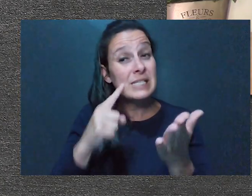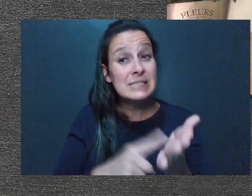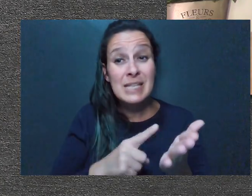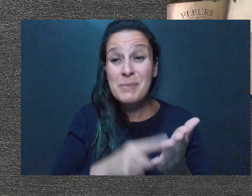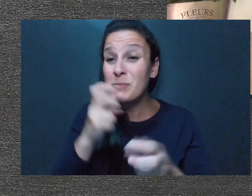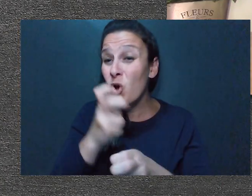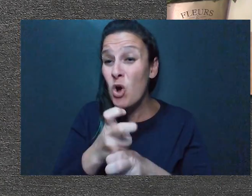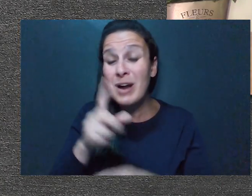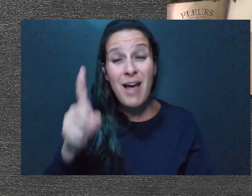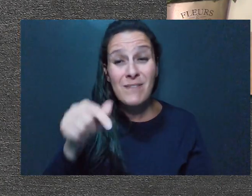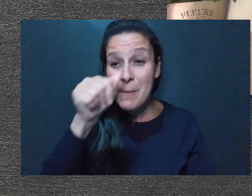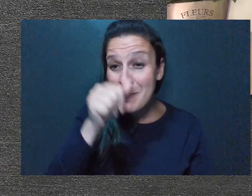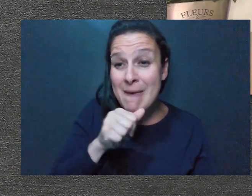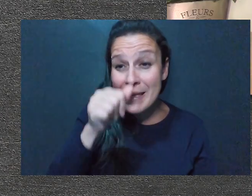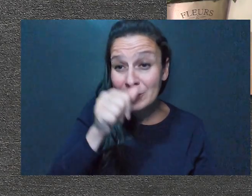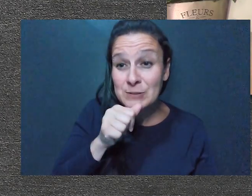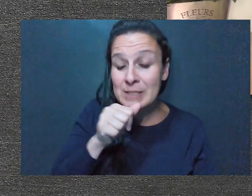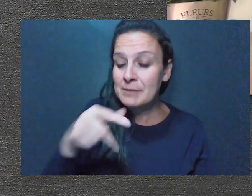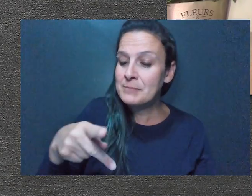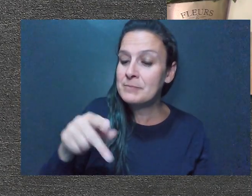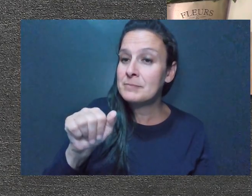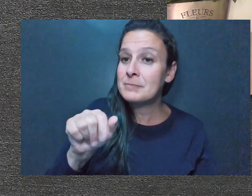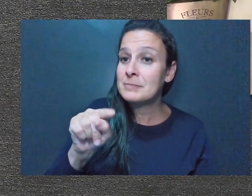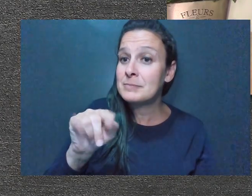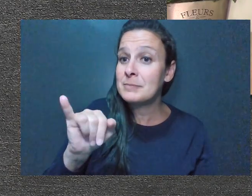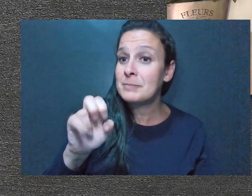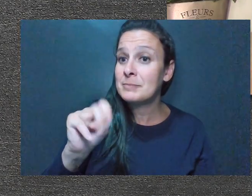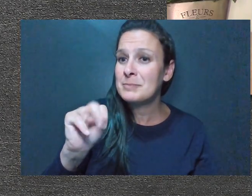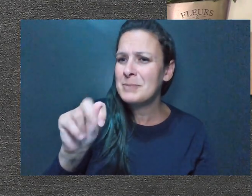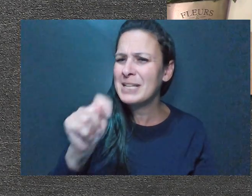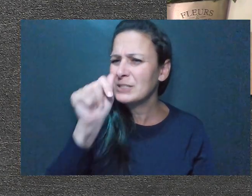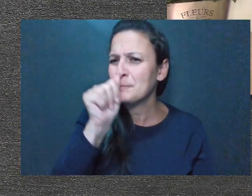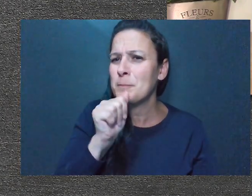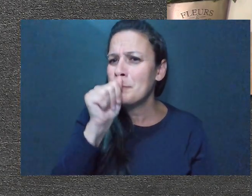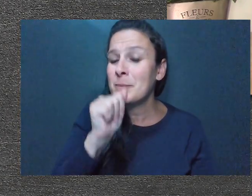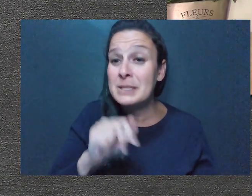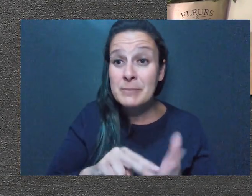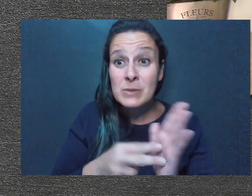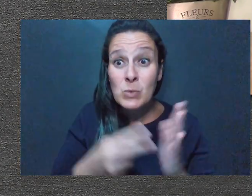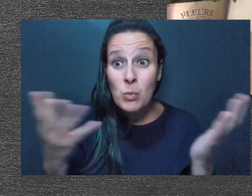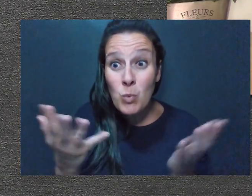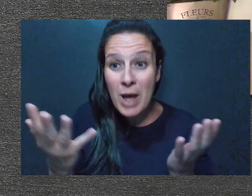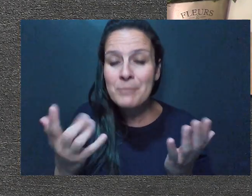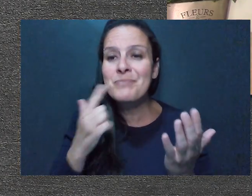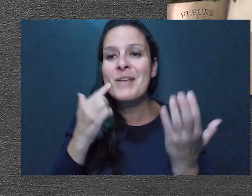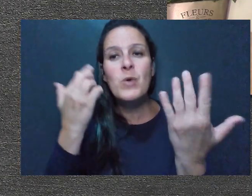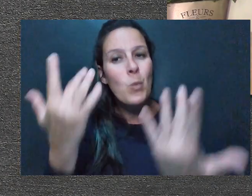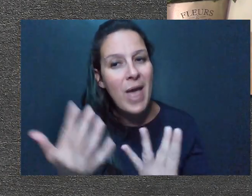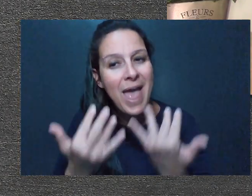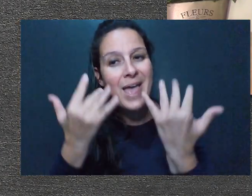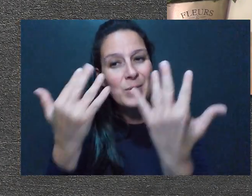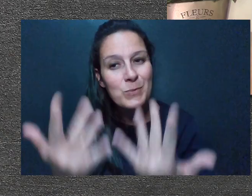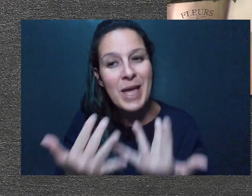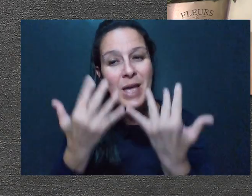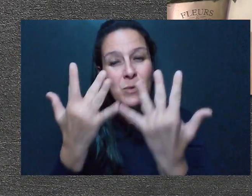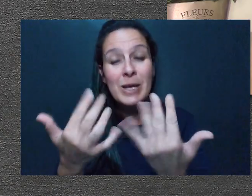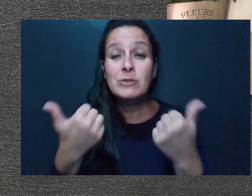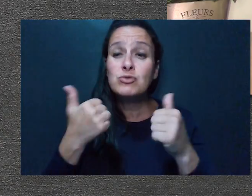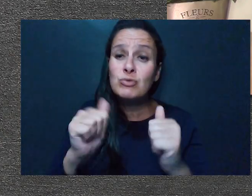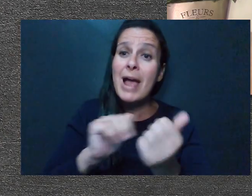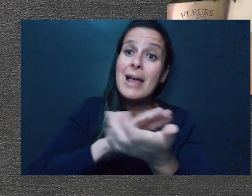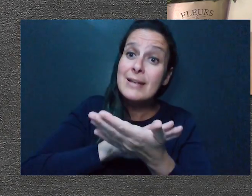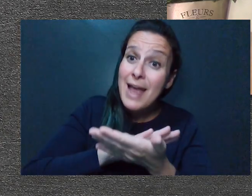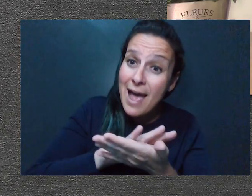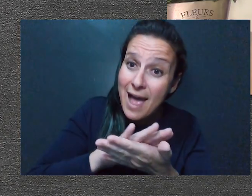be patient. Patient means when you have to wait for something and you have to try and do it nicely,